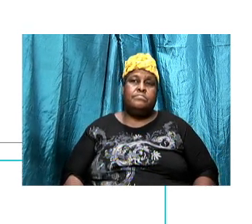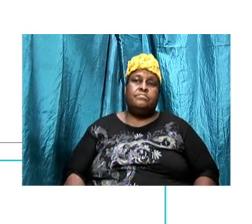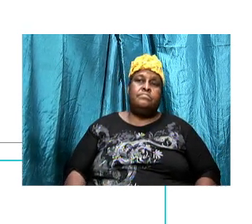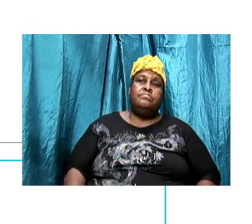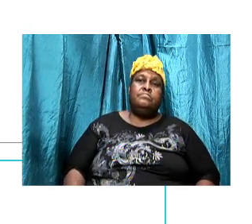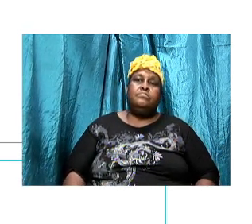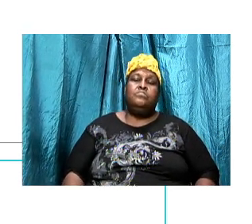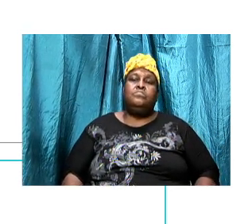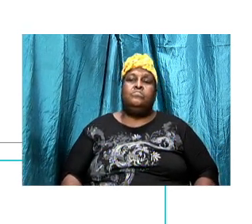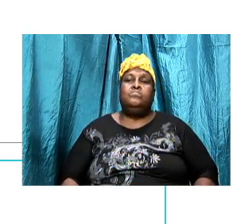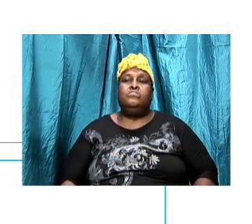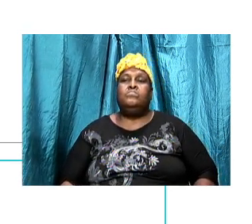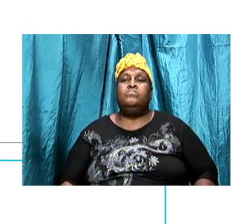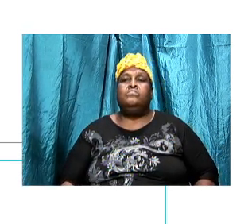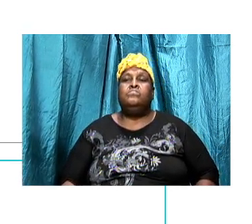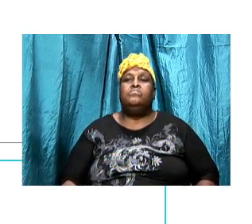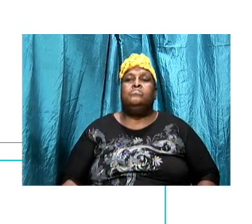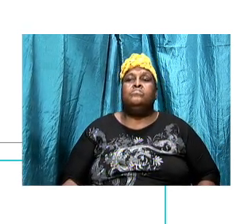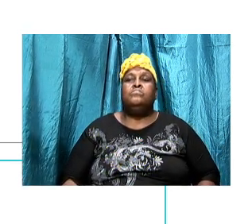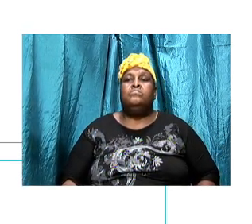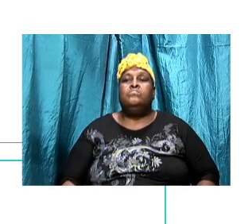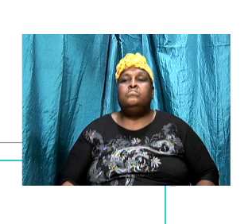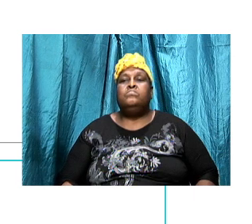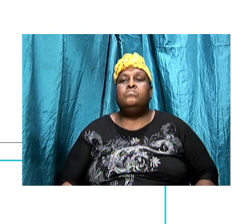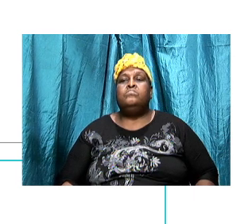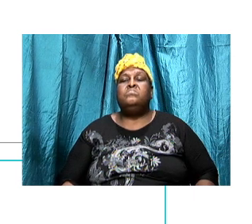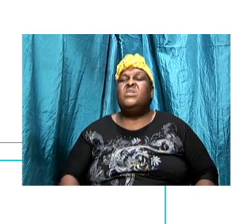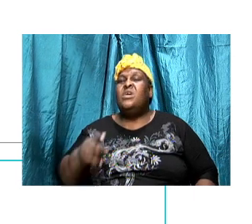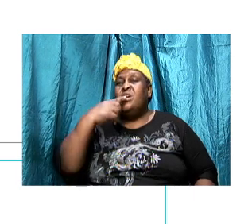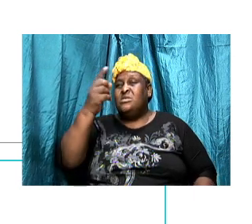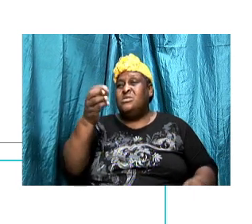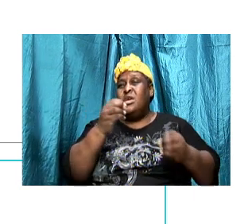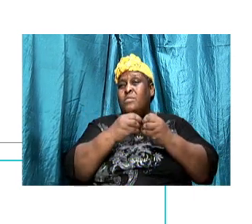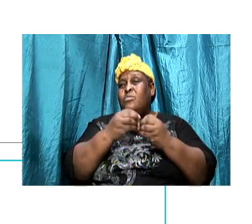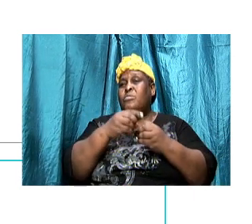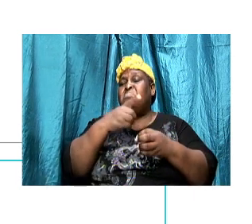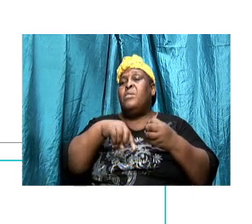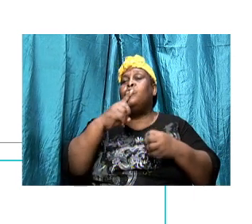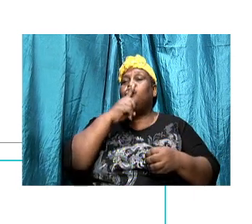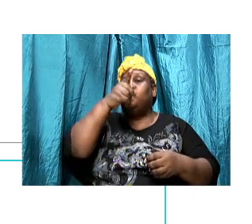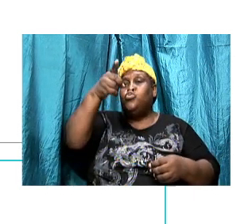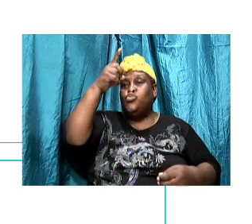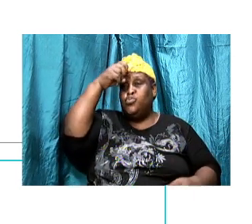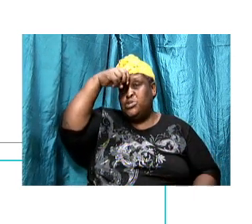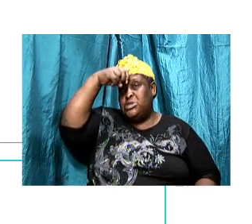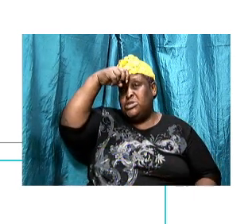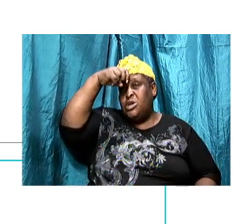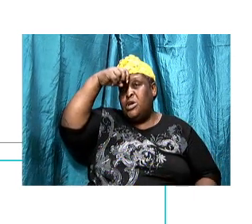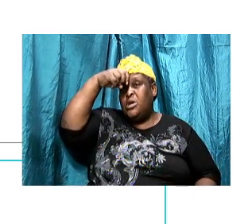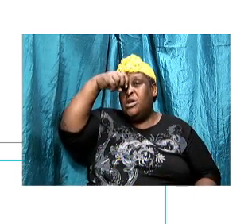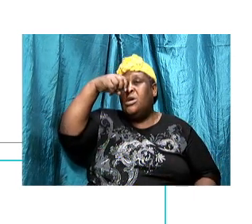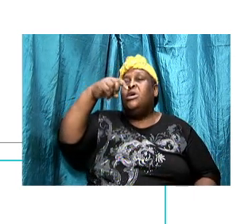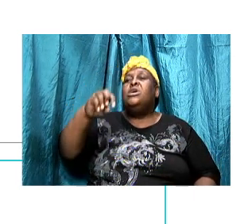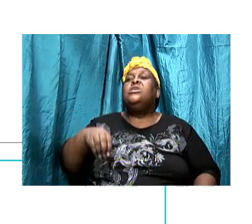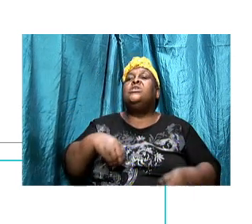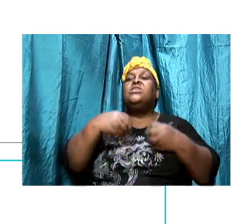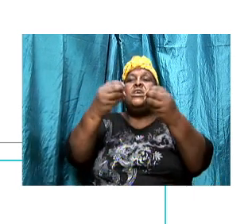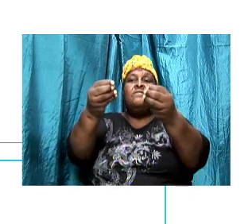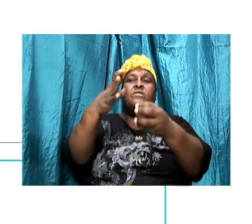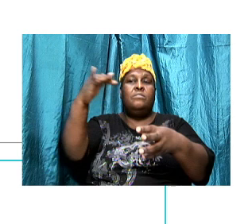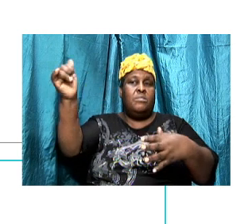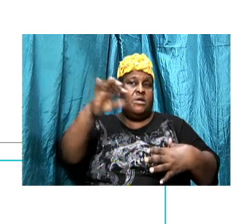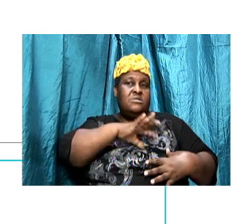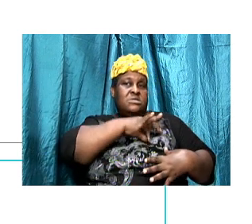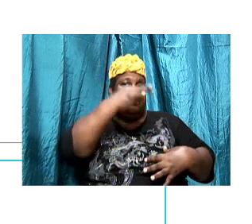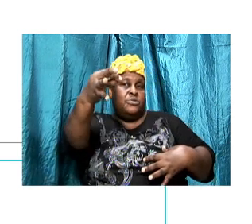So just to elaborate a bit more in terms of true wisdom, we said that true wisdom is imparted by the